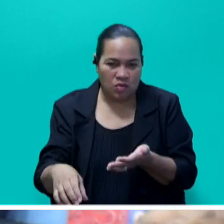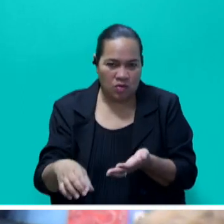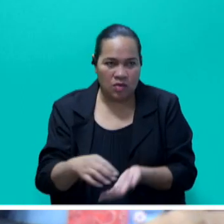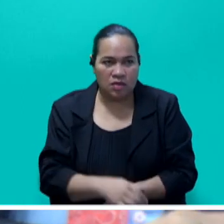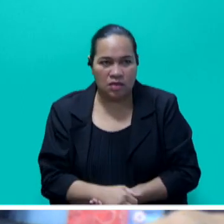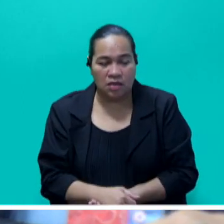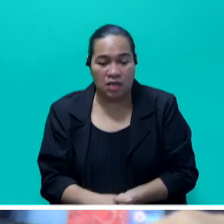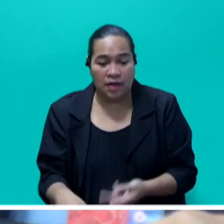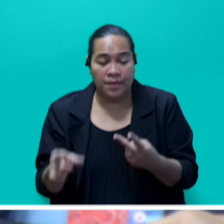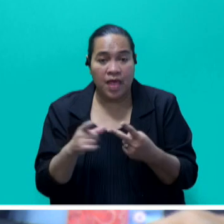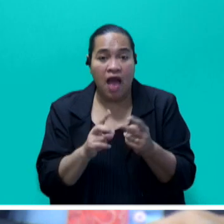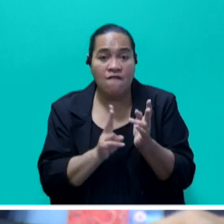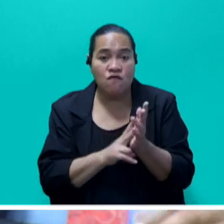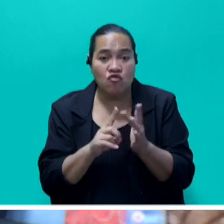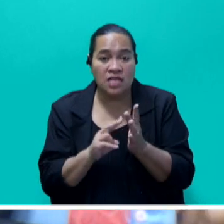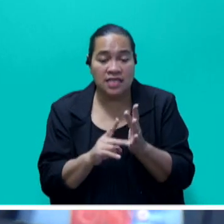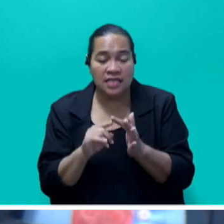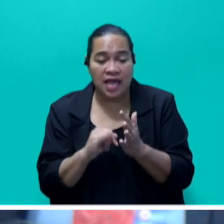$1,226,895. Bunisea Secondary School,